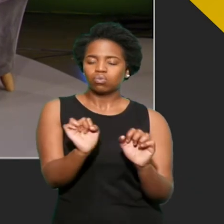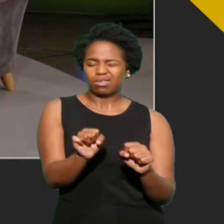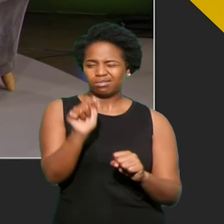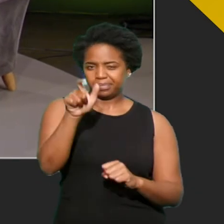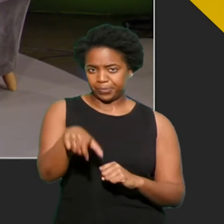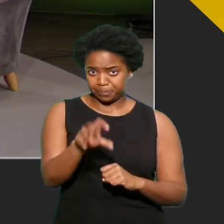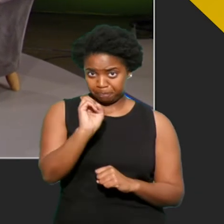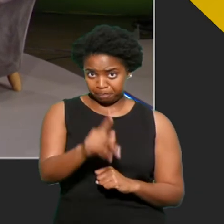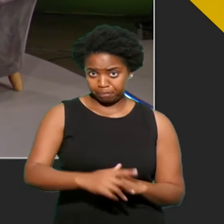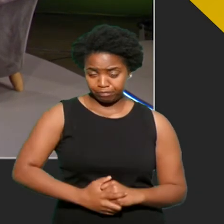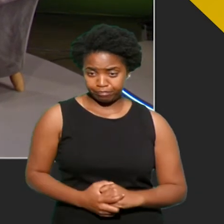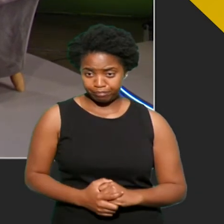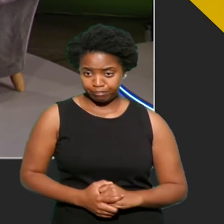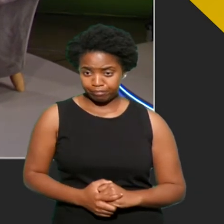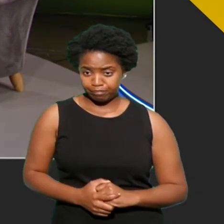anonymous caller.